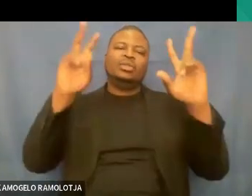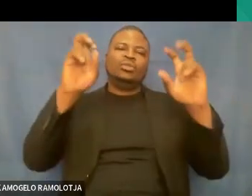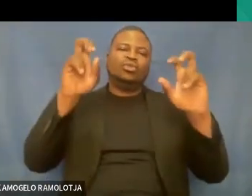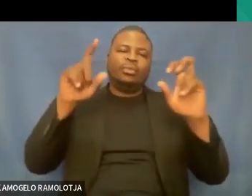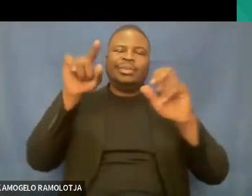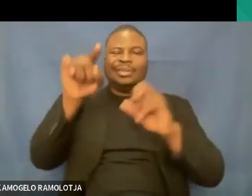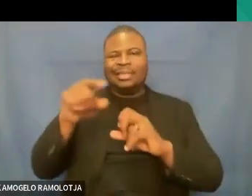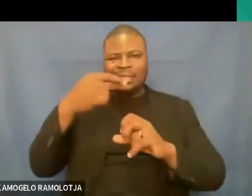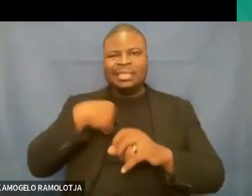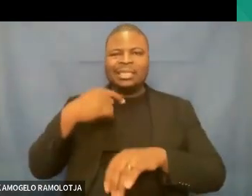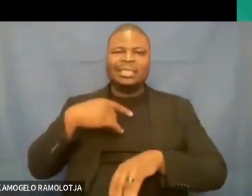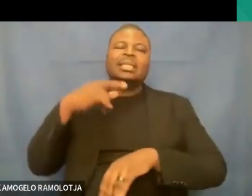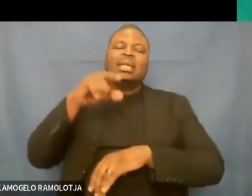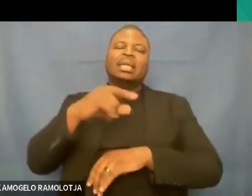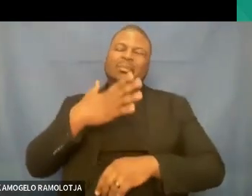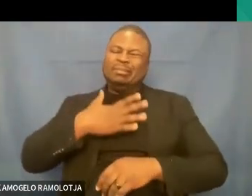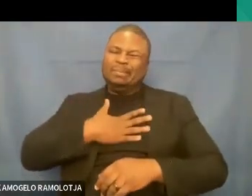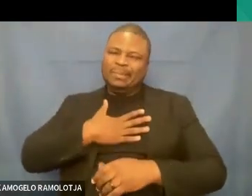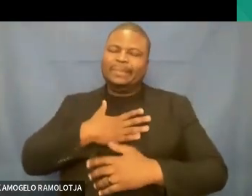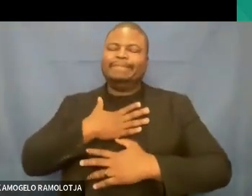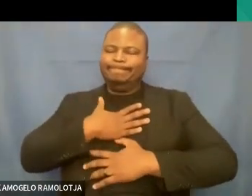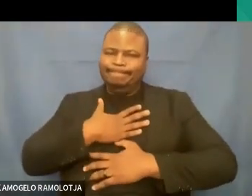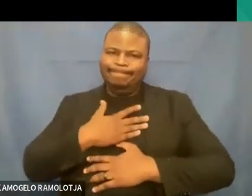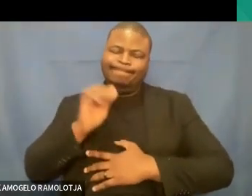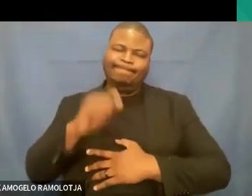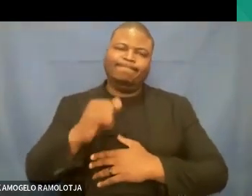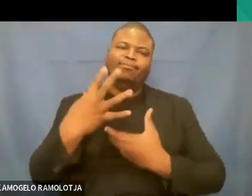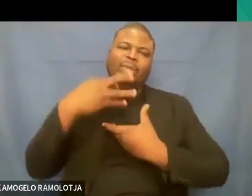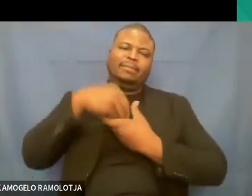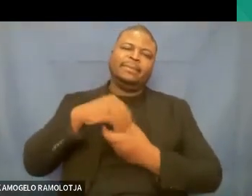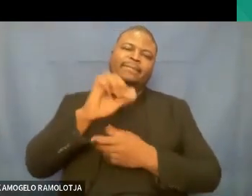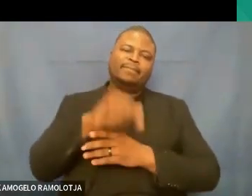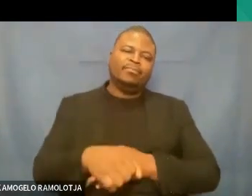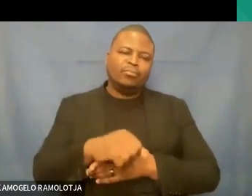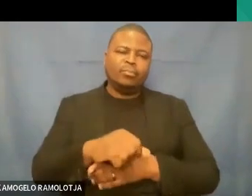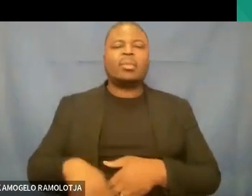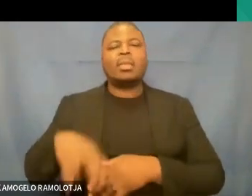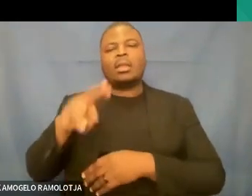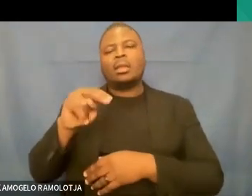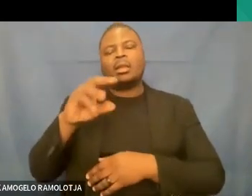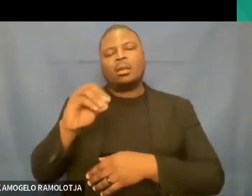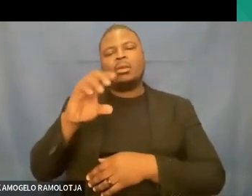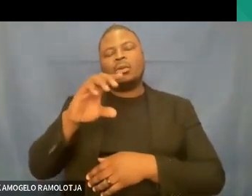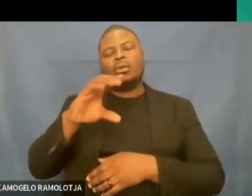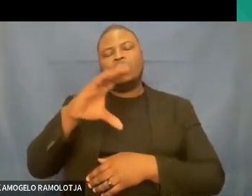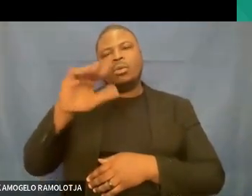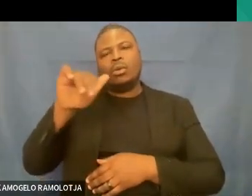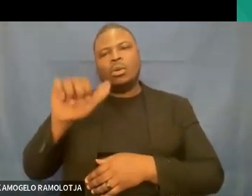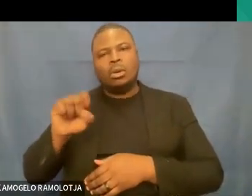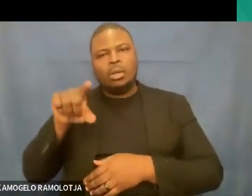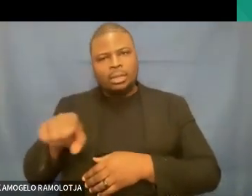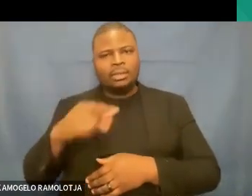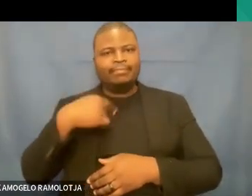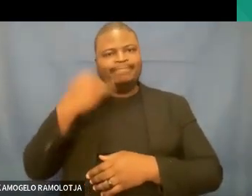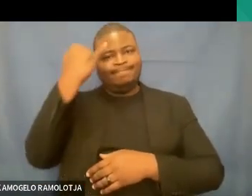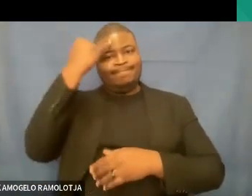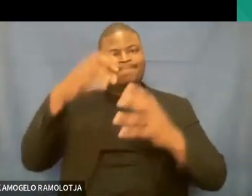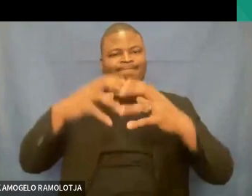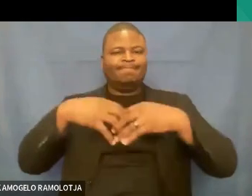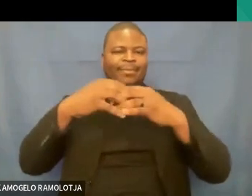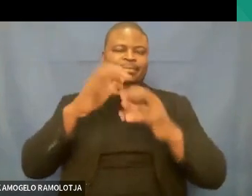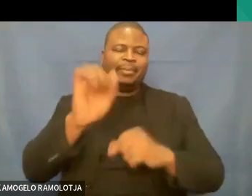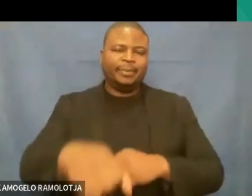on a policy brief that we undertook, commissioned by NACOSA, as Yolaan mentioned. Next slide.